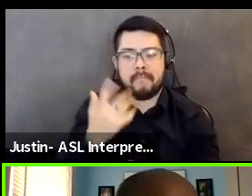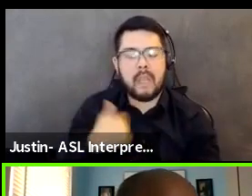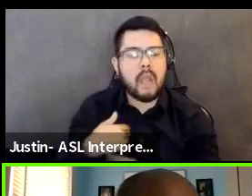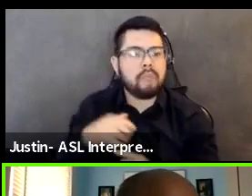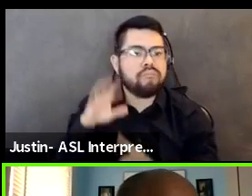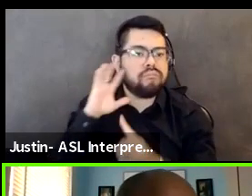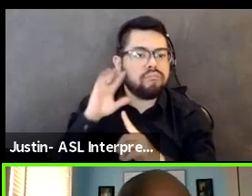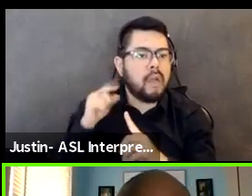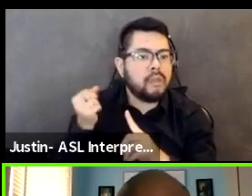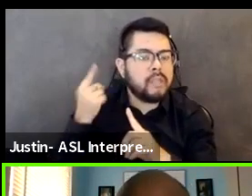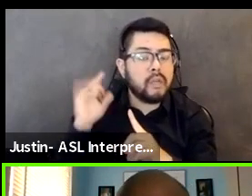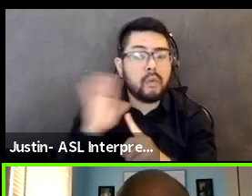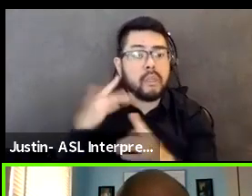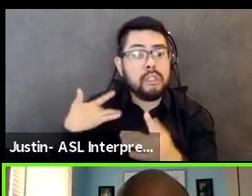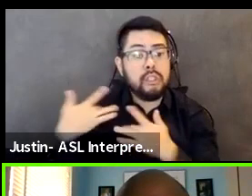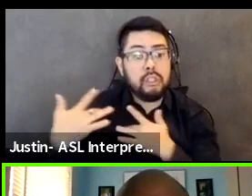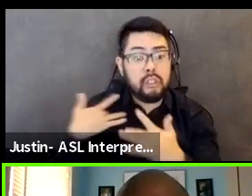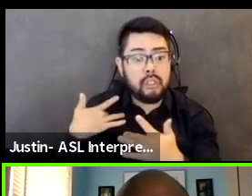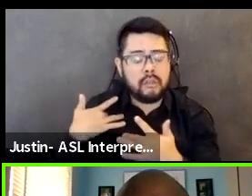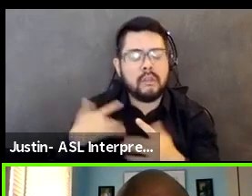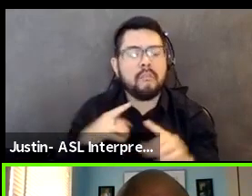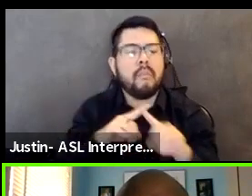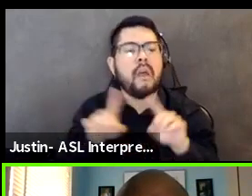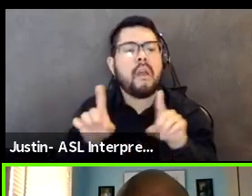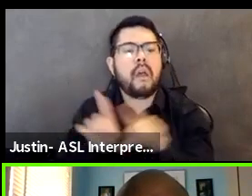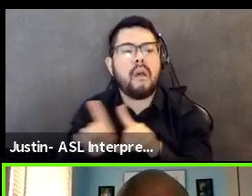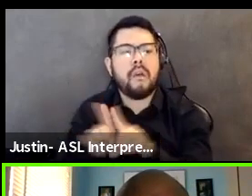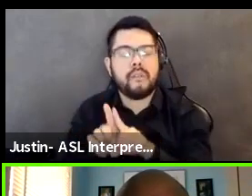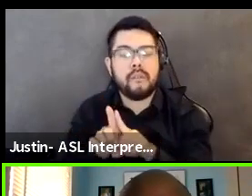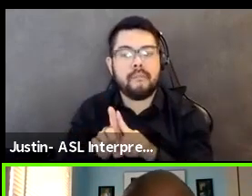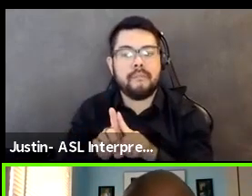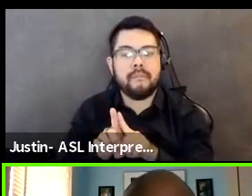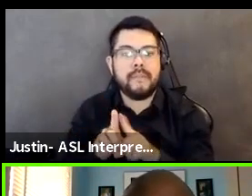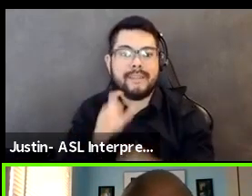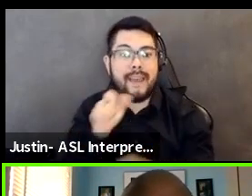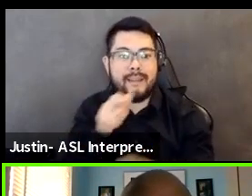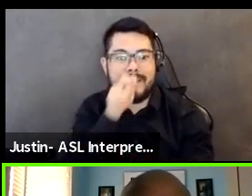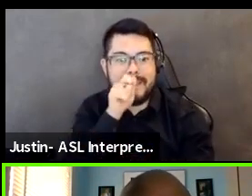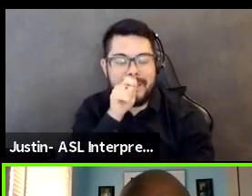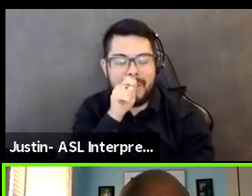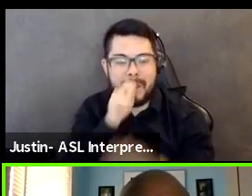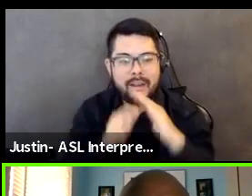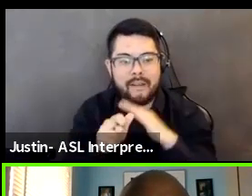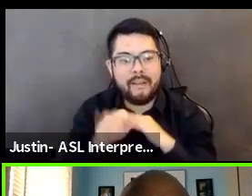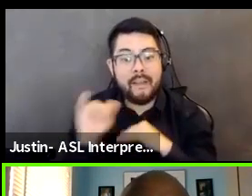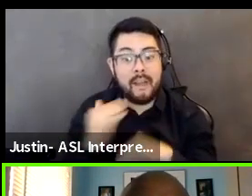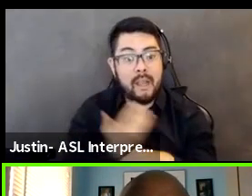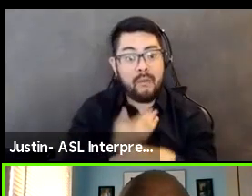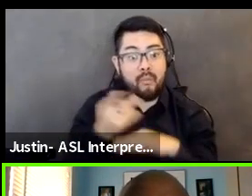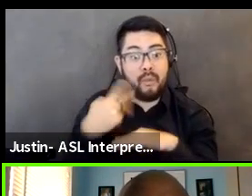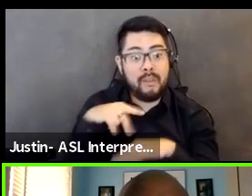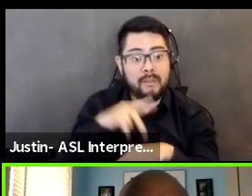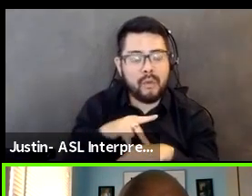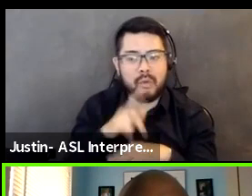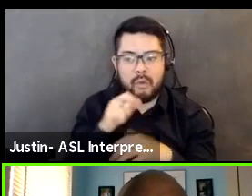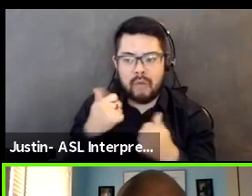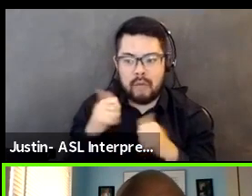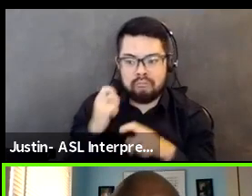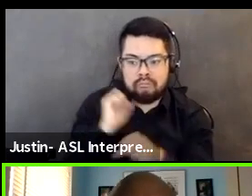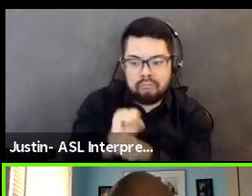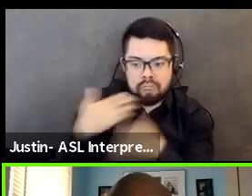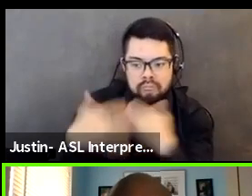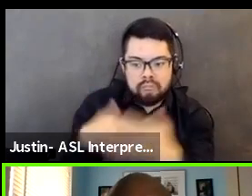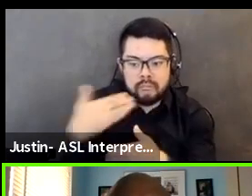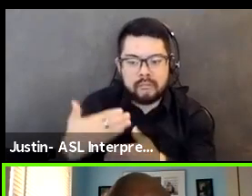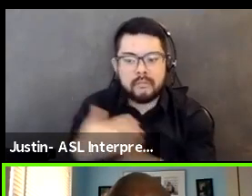first from different schools and also there's no big secret that um you know how i feel about our principals who who are working very hard and